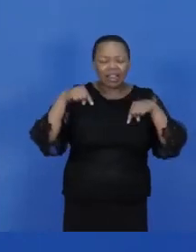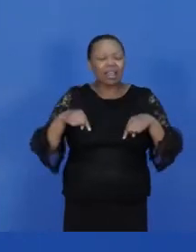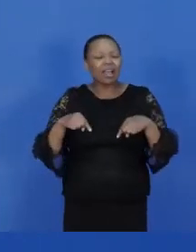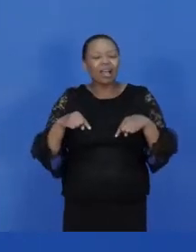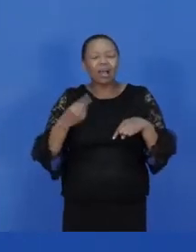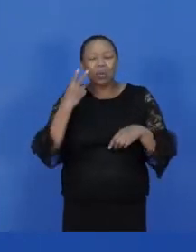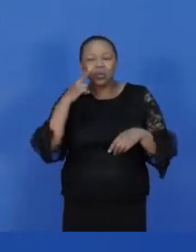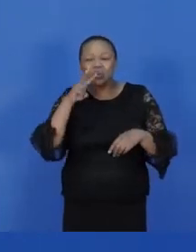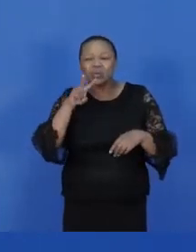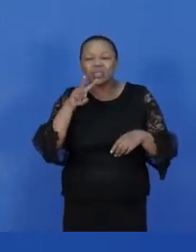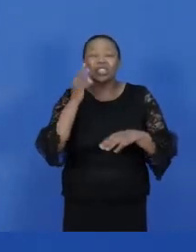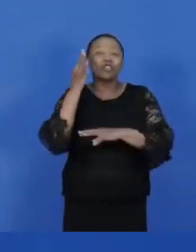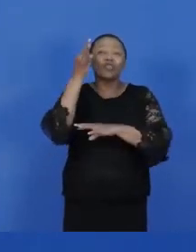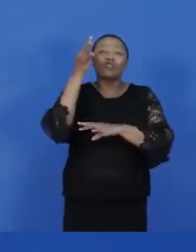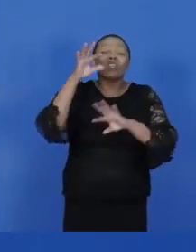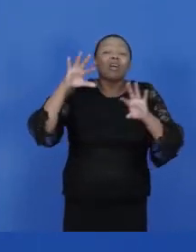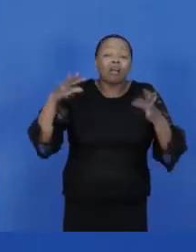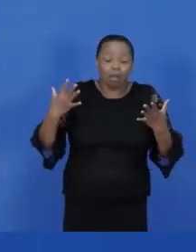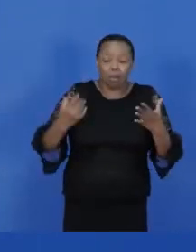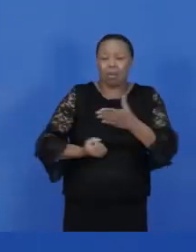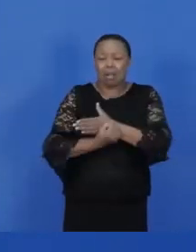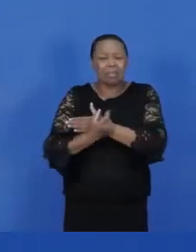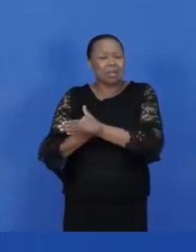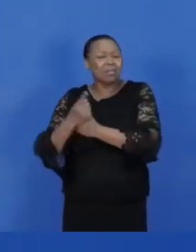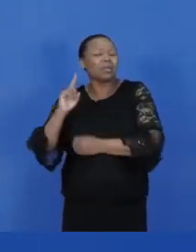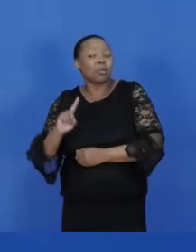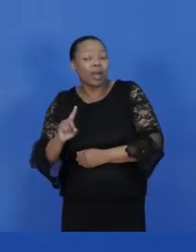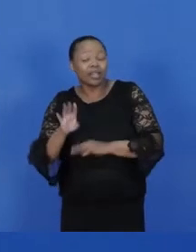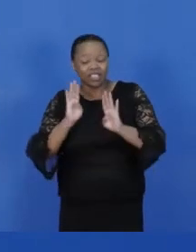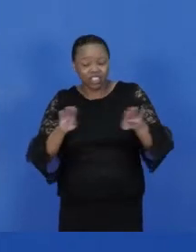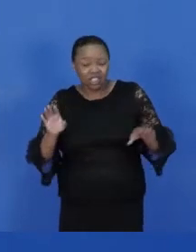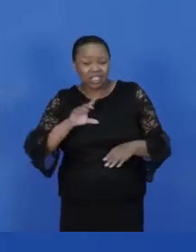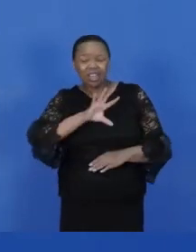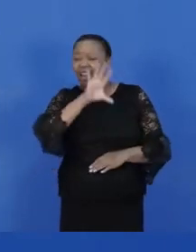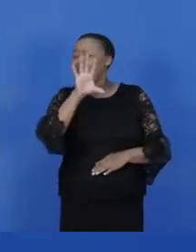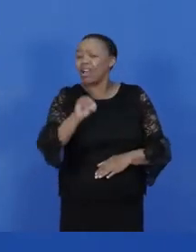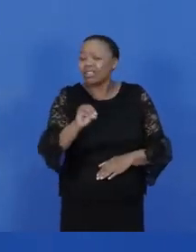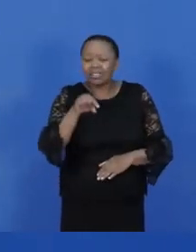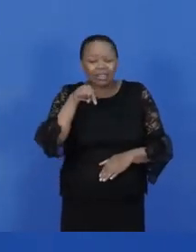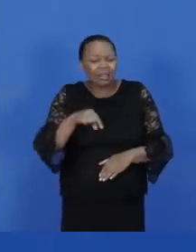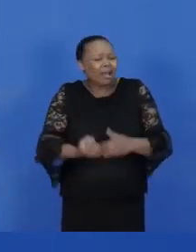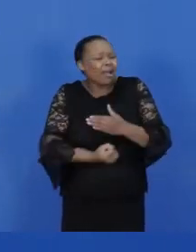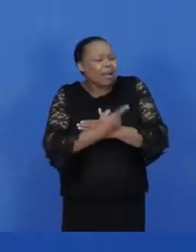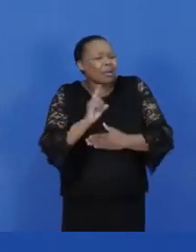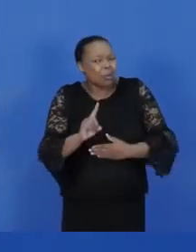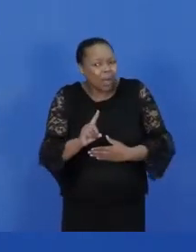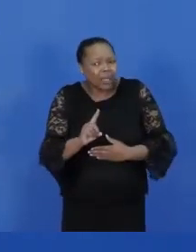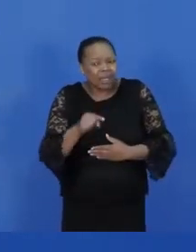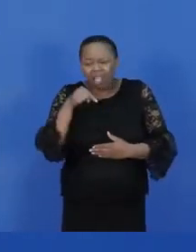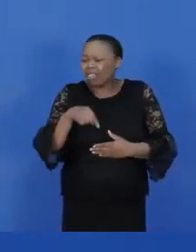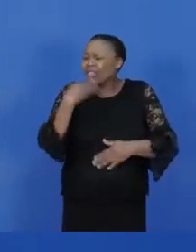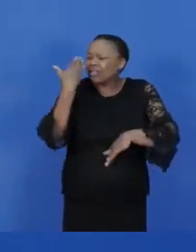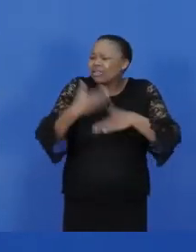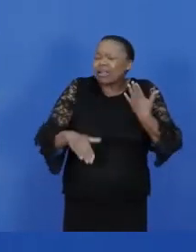how do we see, you know, your future? What is happening? Because children have got a question: what's going on? you know, and where is